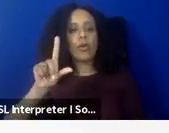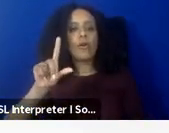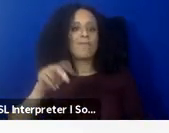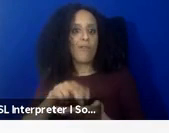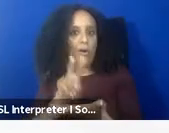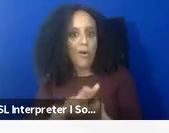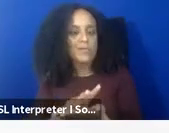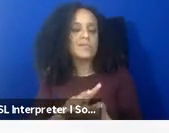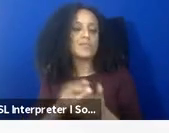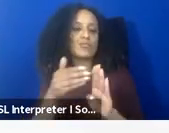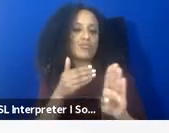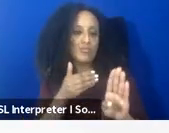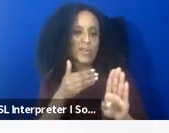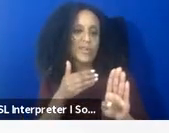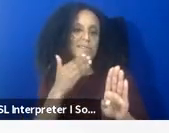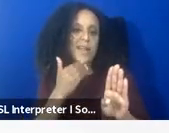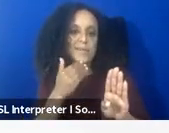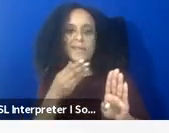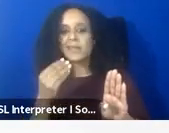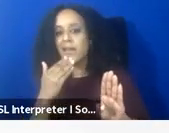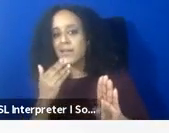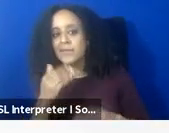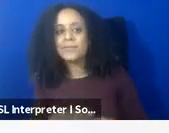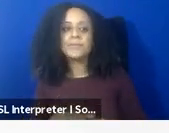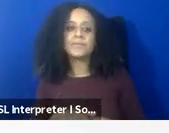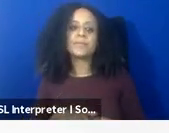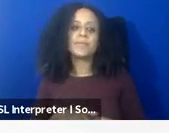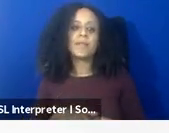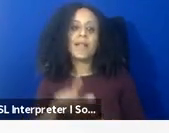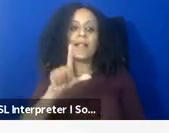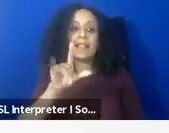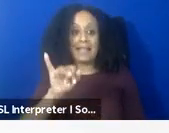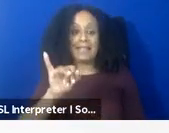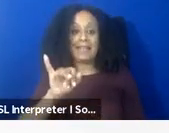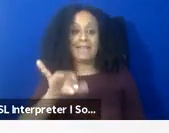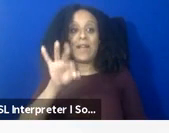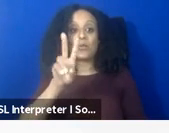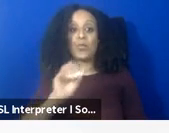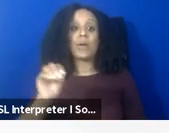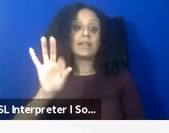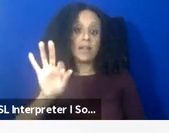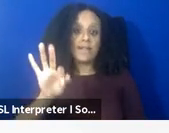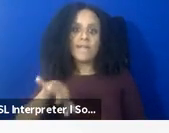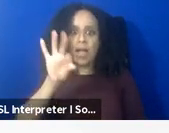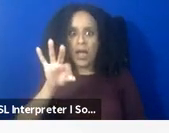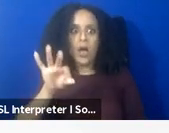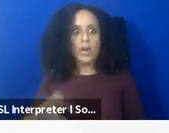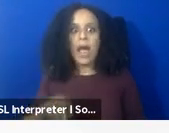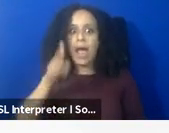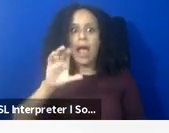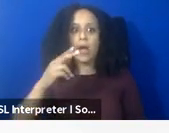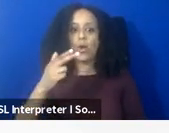and prediabetes. Lee et al. In 2019 found a statistically higher number of caloric and